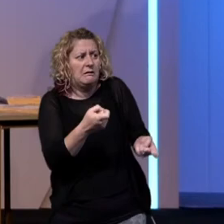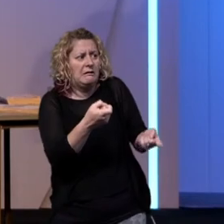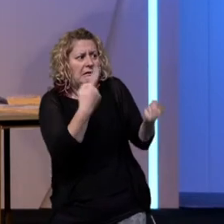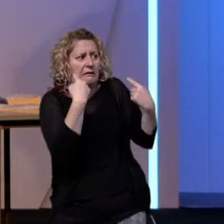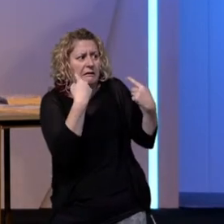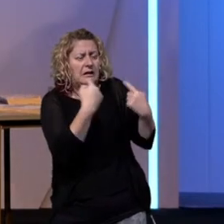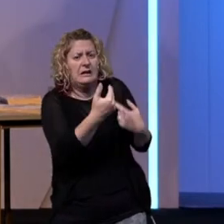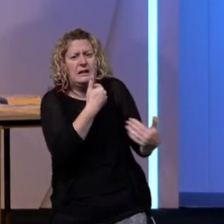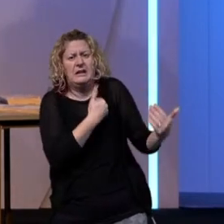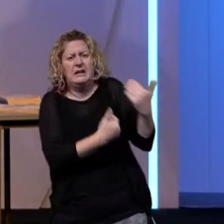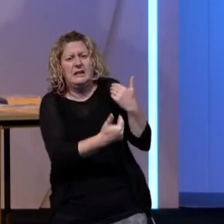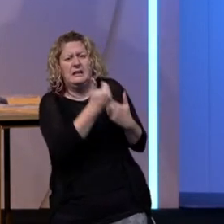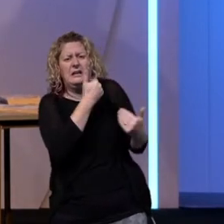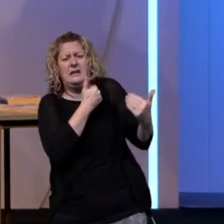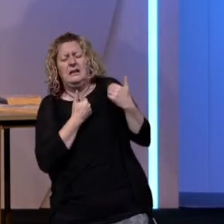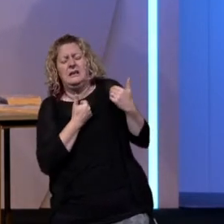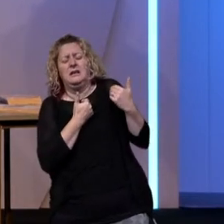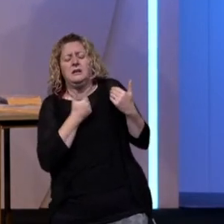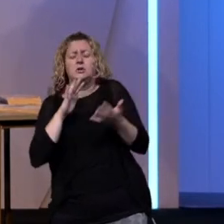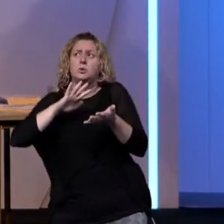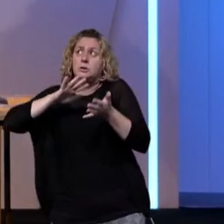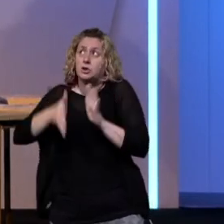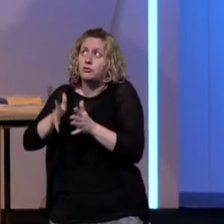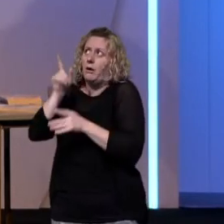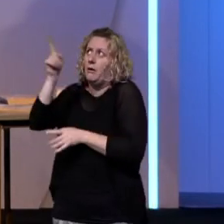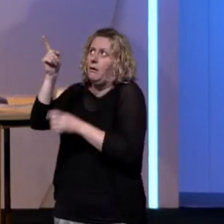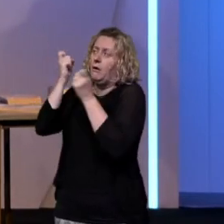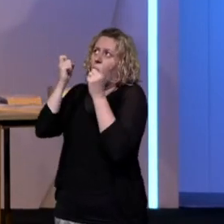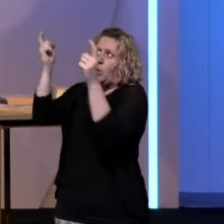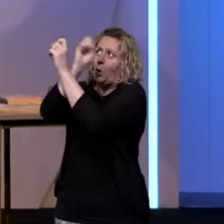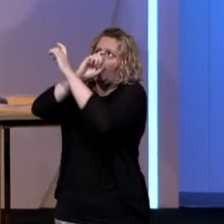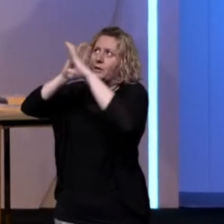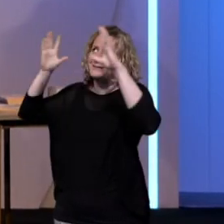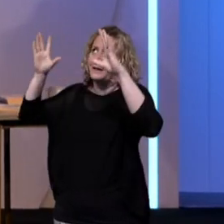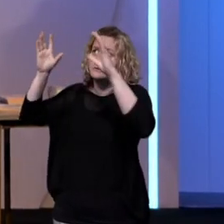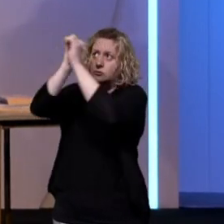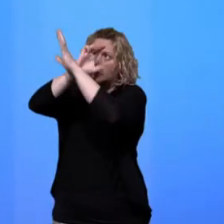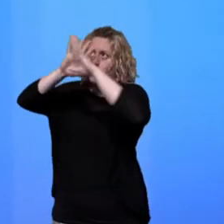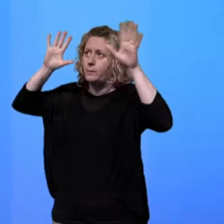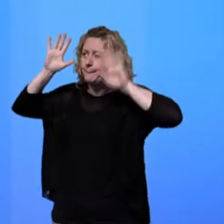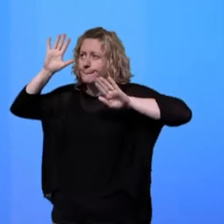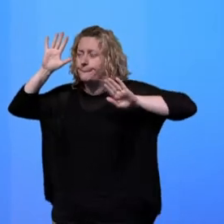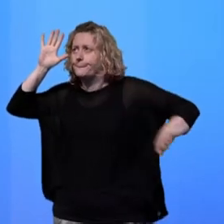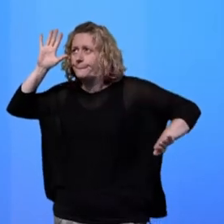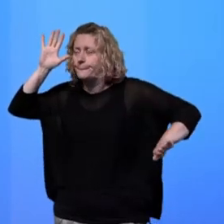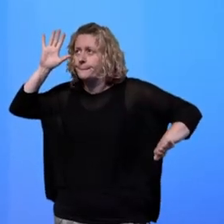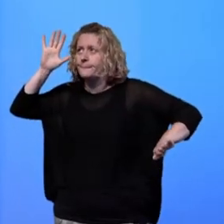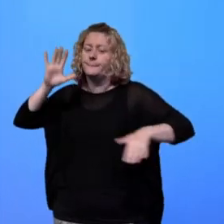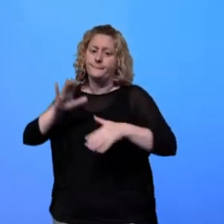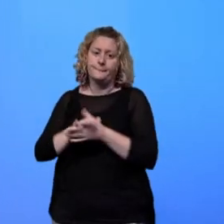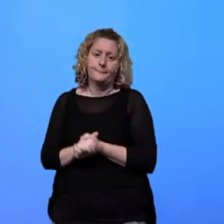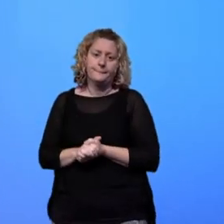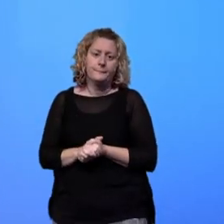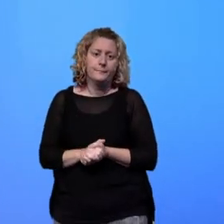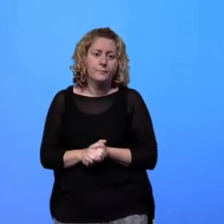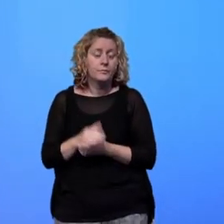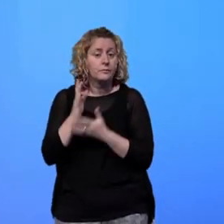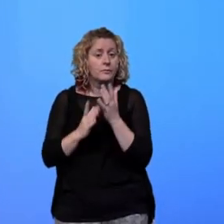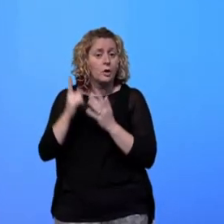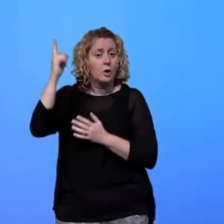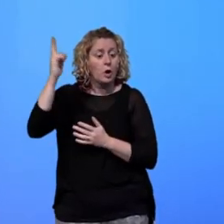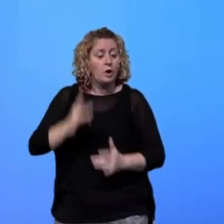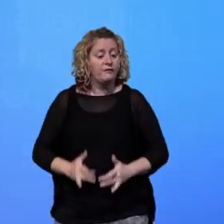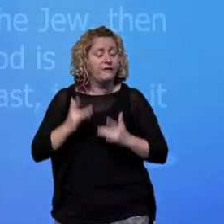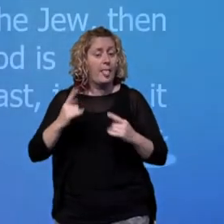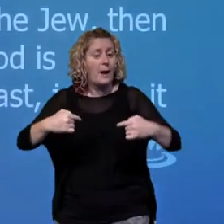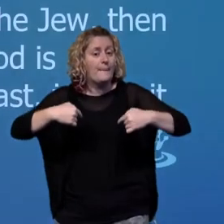we do understand. We understand Good Friday and Easter Day, and we hold on to that. How does God feel about me? I'm not ashamed